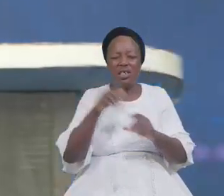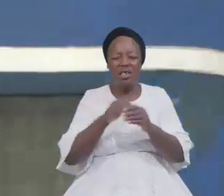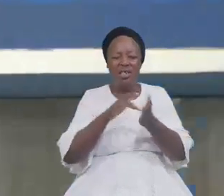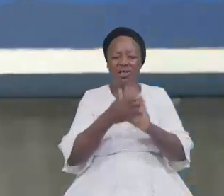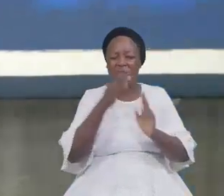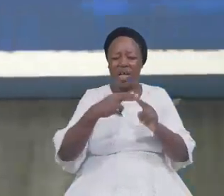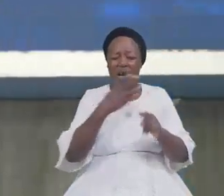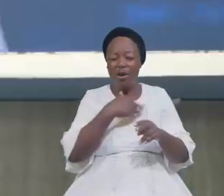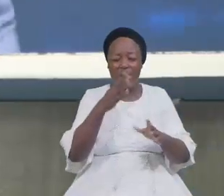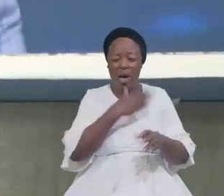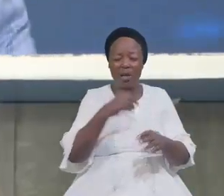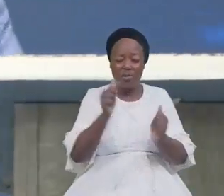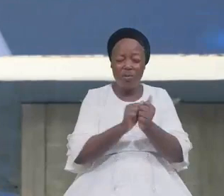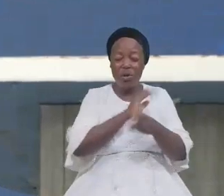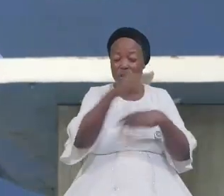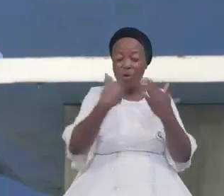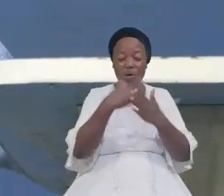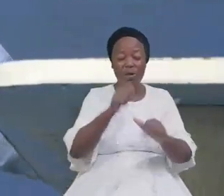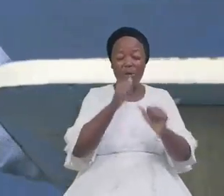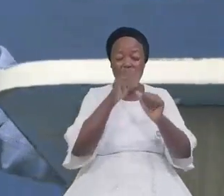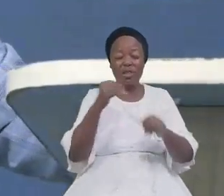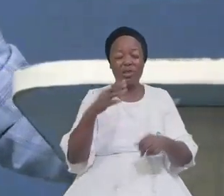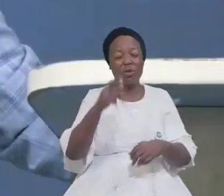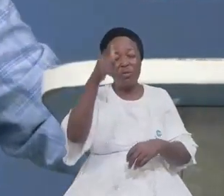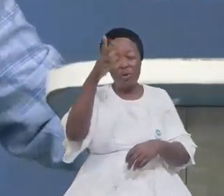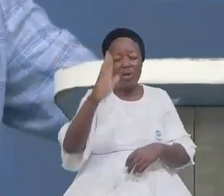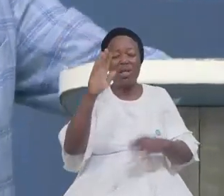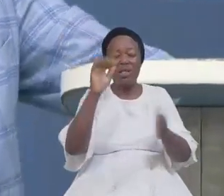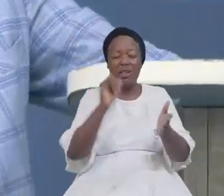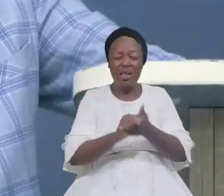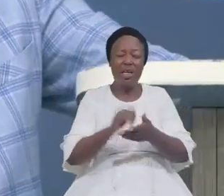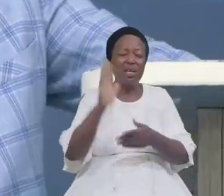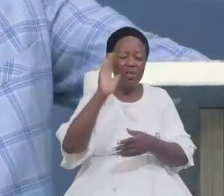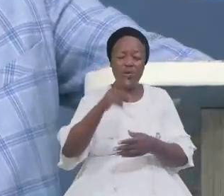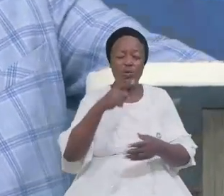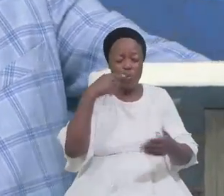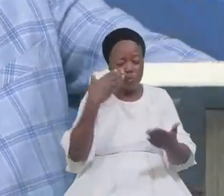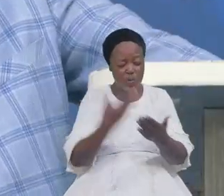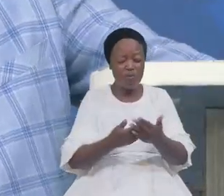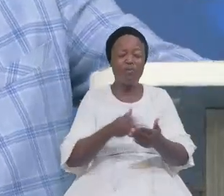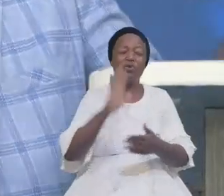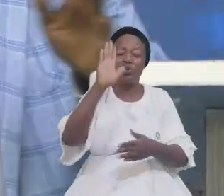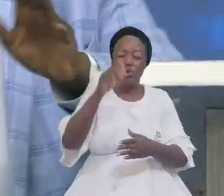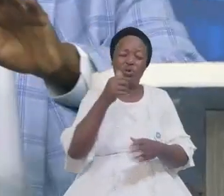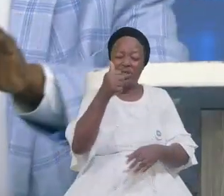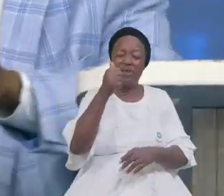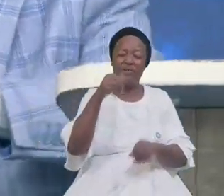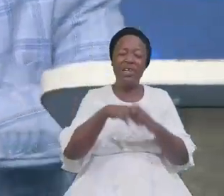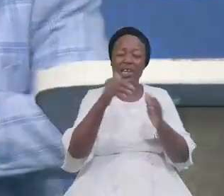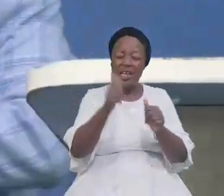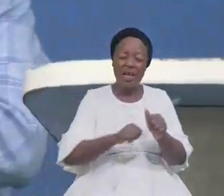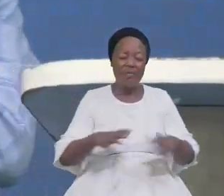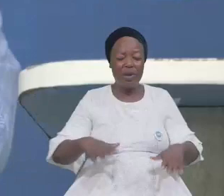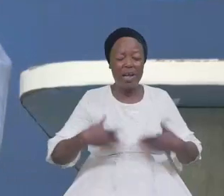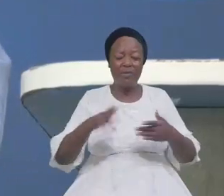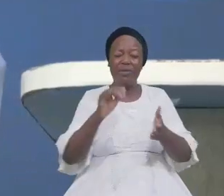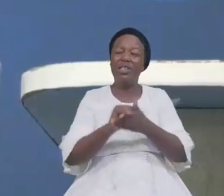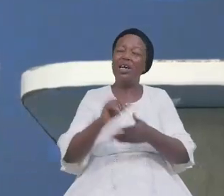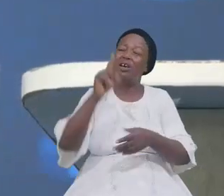the blessings of God that should prove yourself in every life. You are